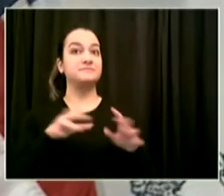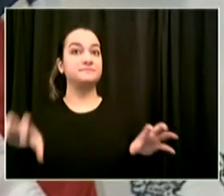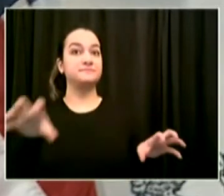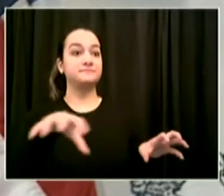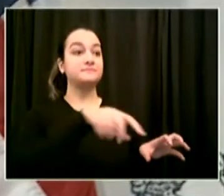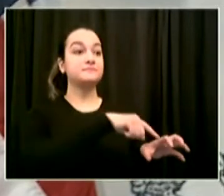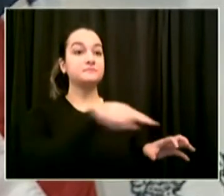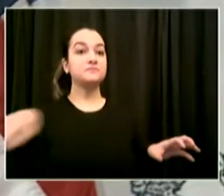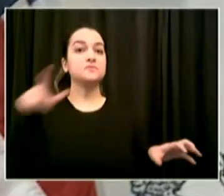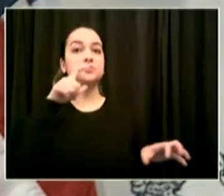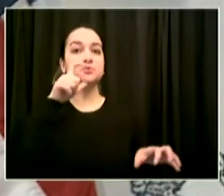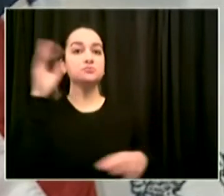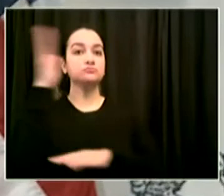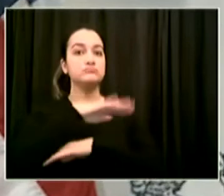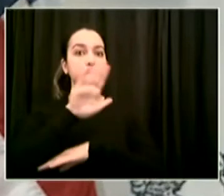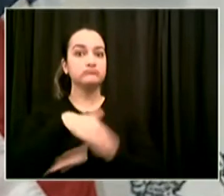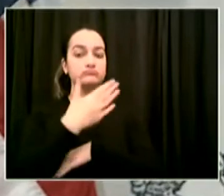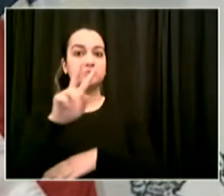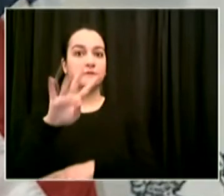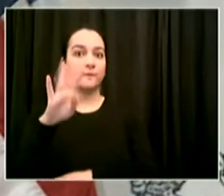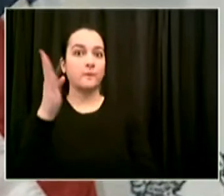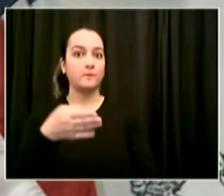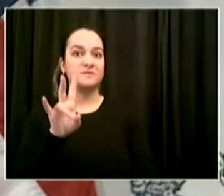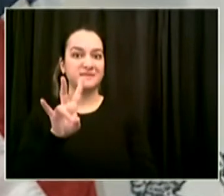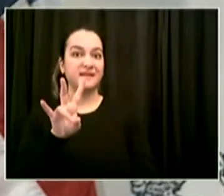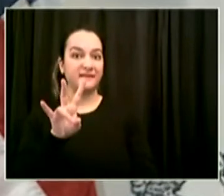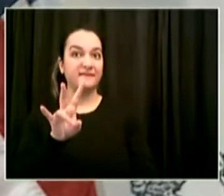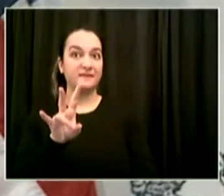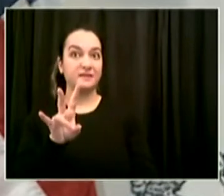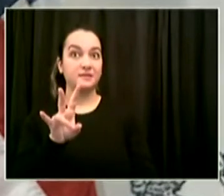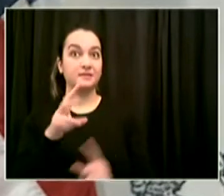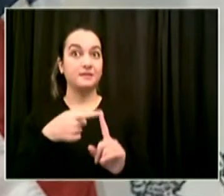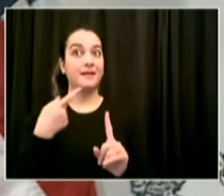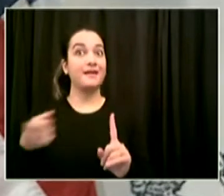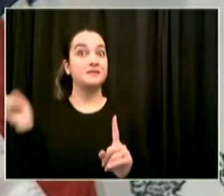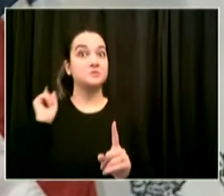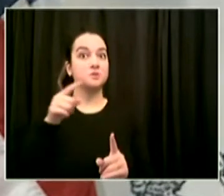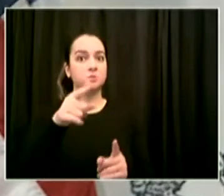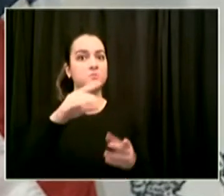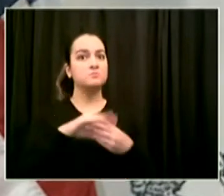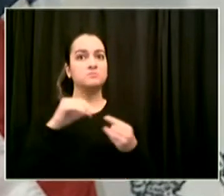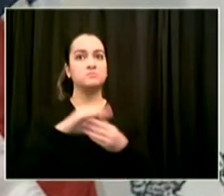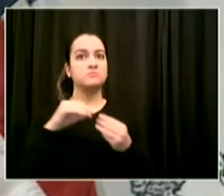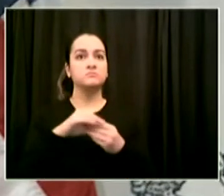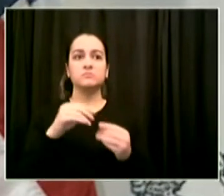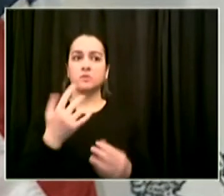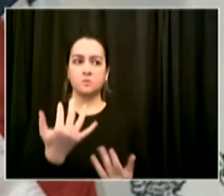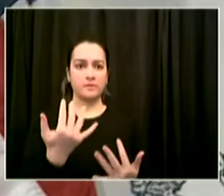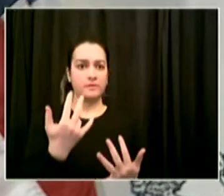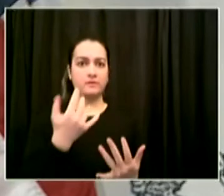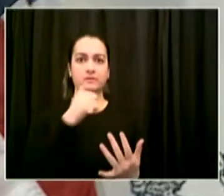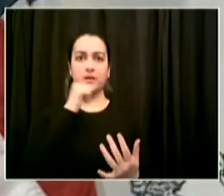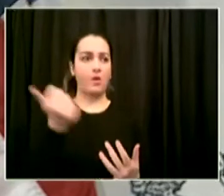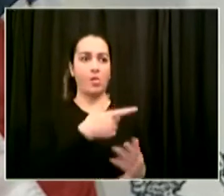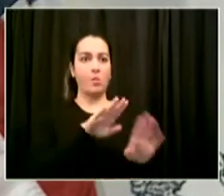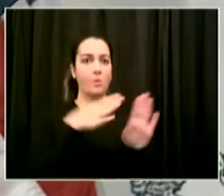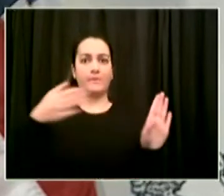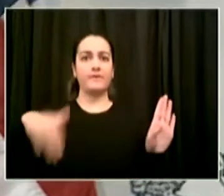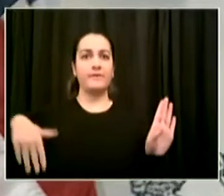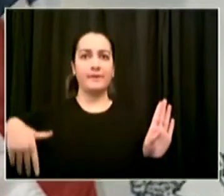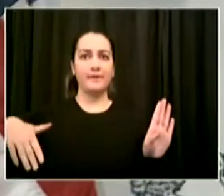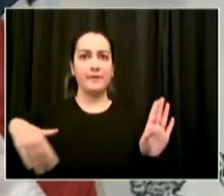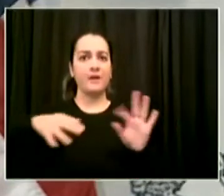keep moving that goalpost of how many vaccines the city wants to do in a week, do you think those sites will ever open? You know, do you